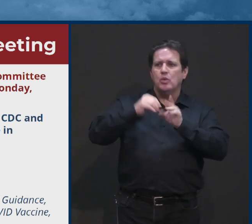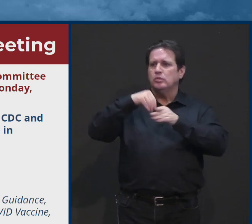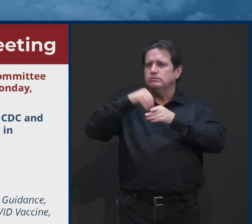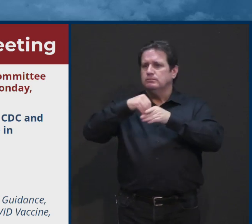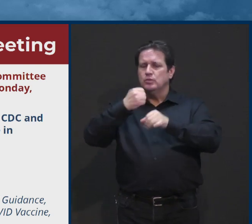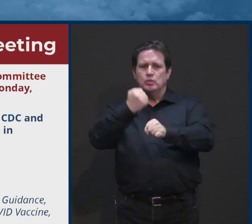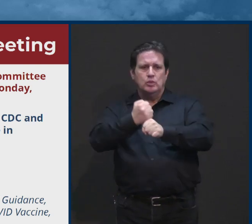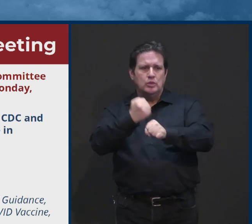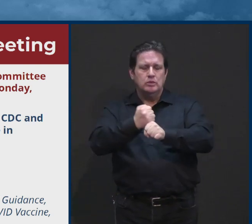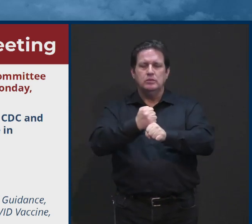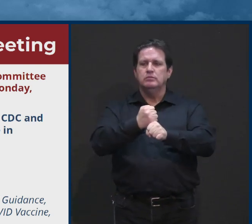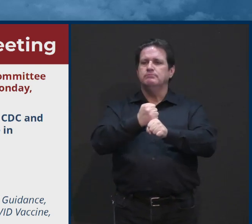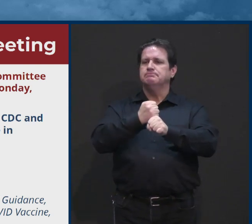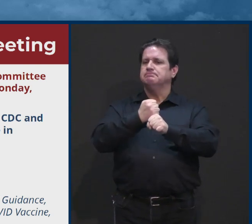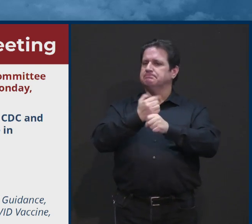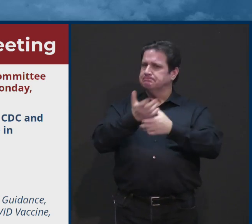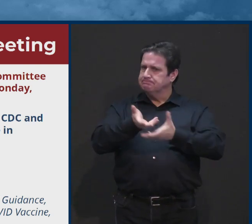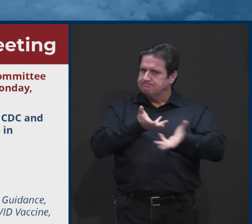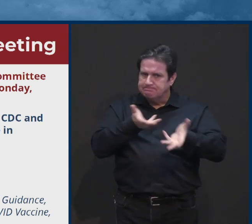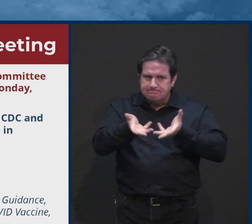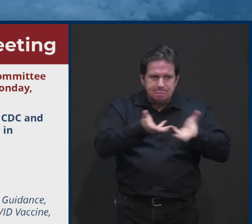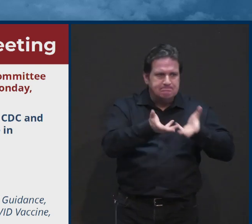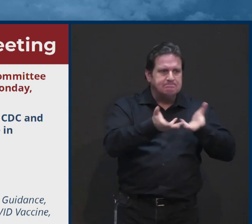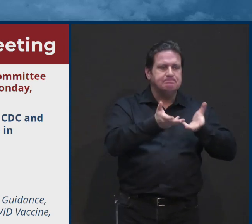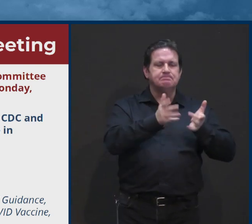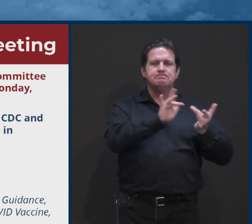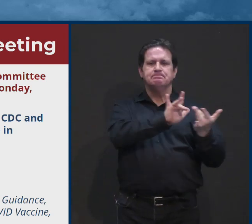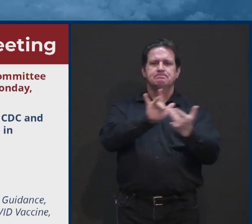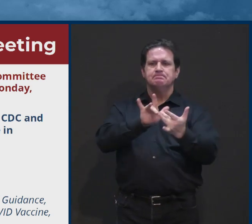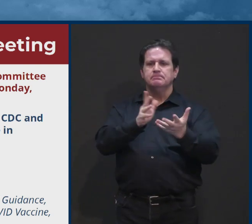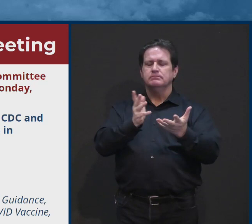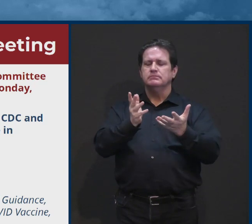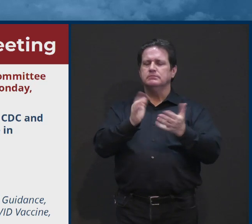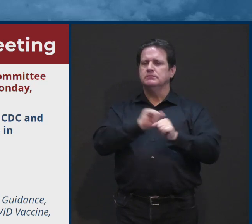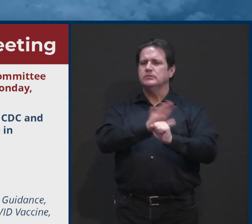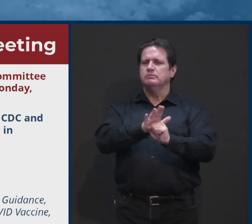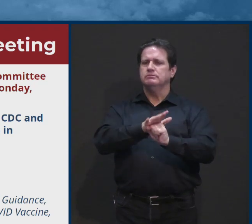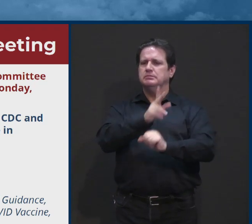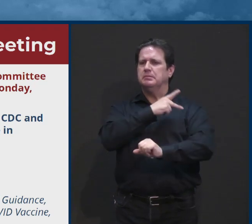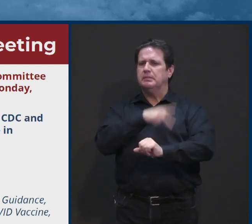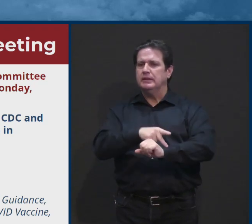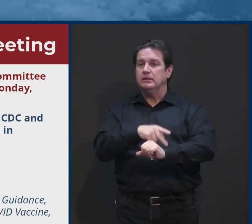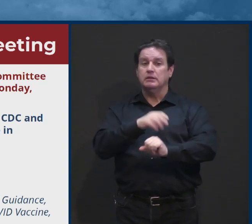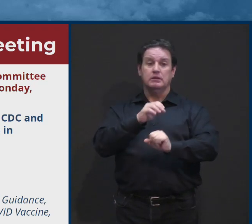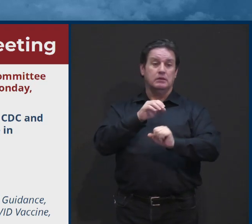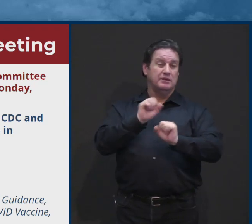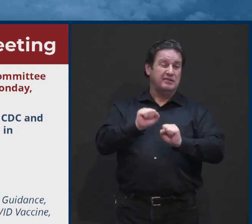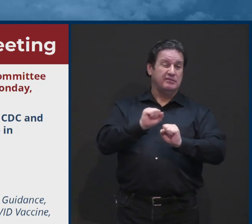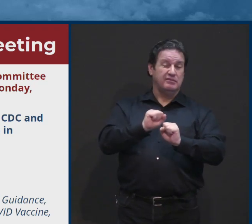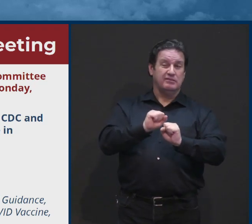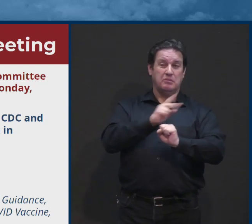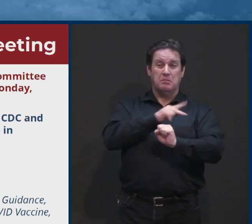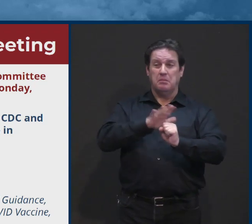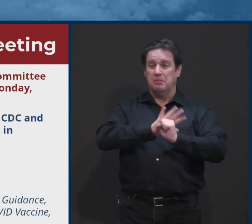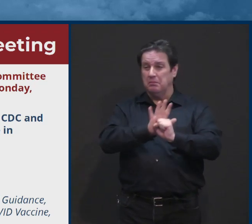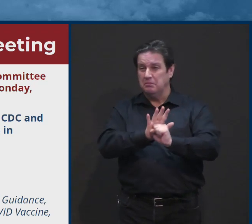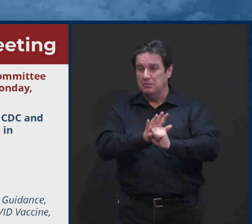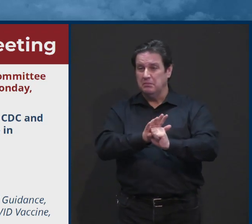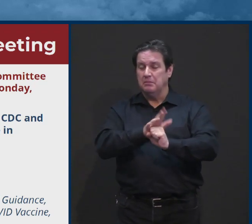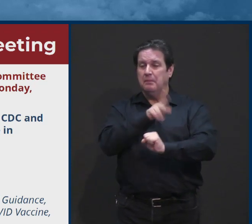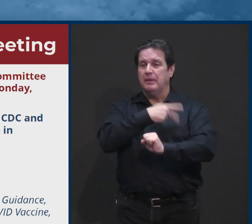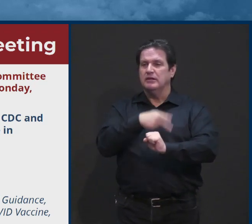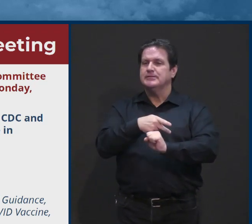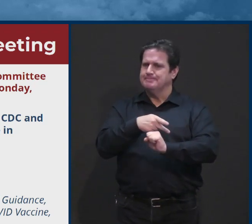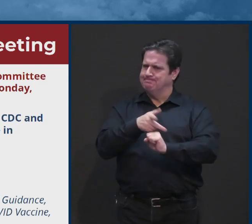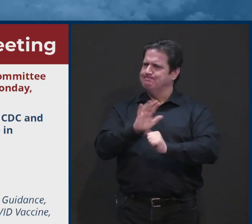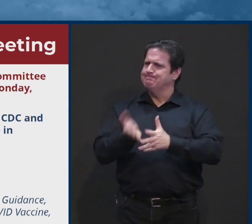in healthcare setting and are in contact with COVID patients or possible COVID patients are on the